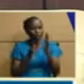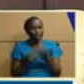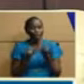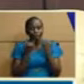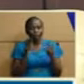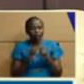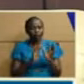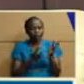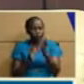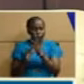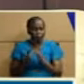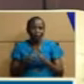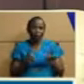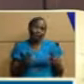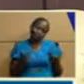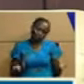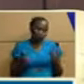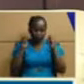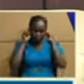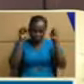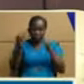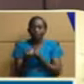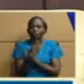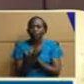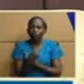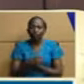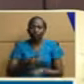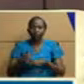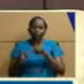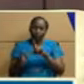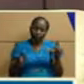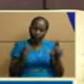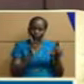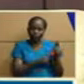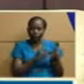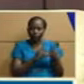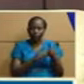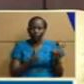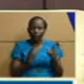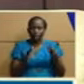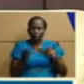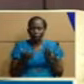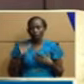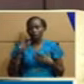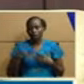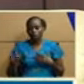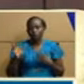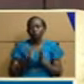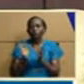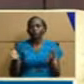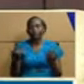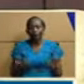give you a round of applause, but the President advised us that the left hand is our hand. the right hand is the public hand, so don't clap